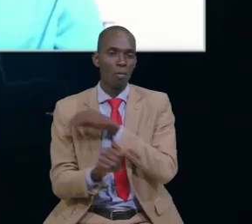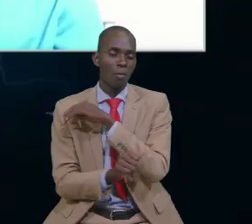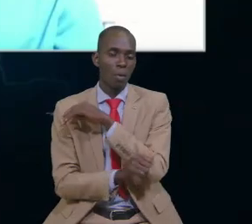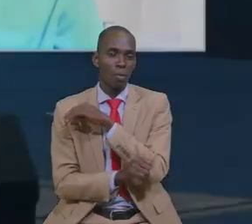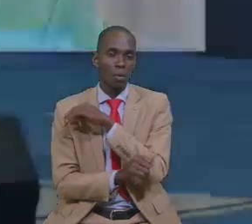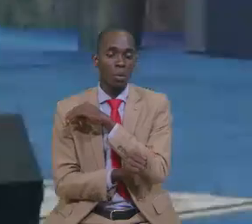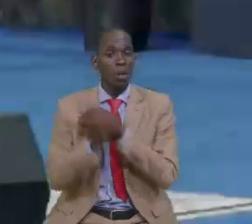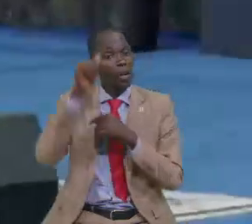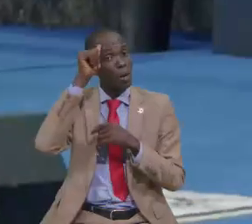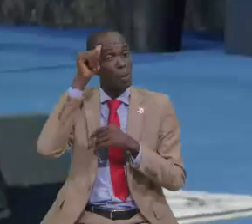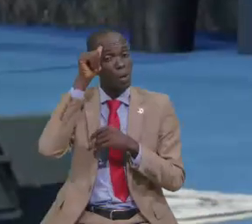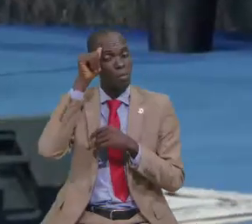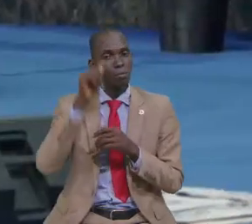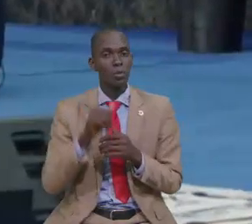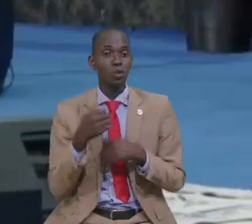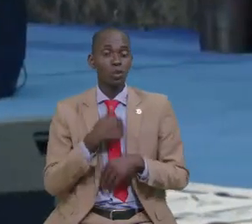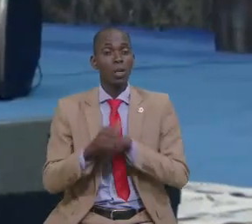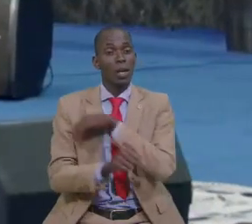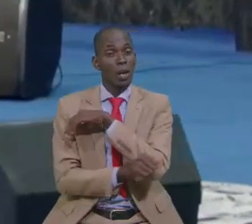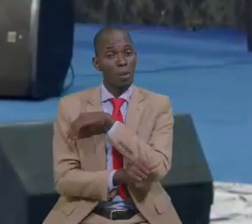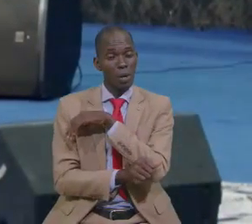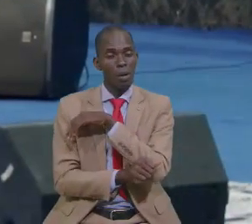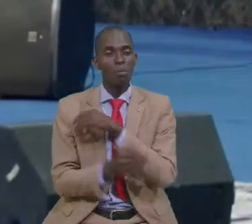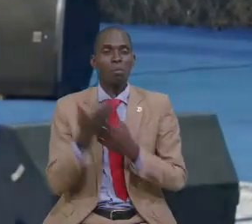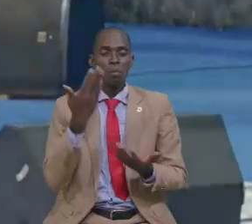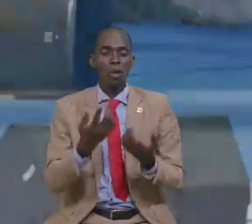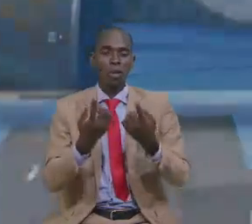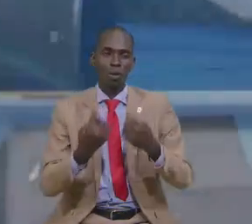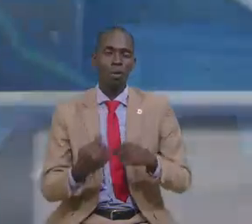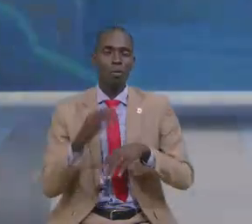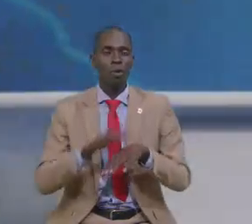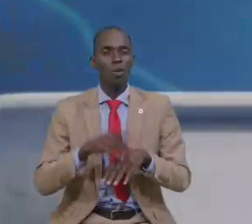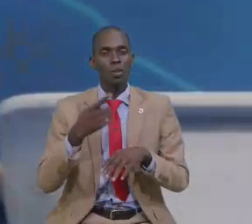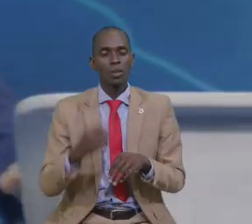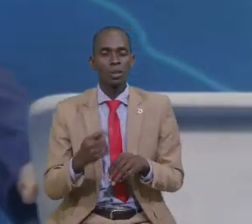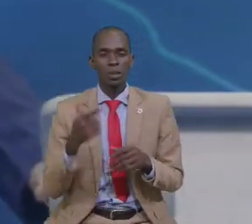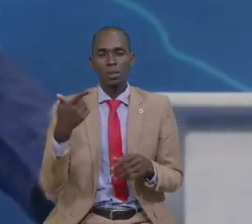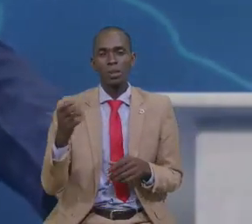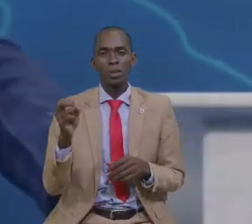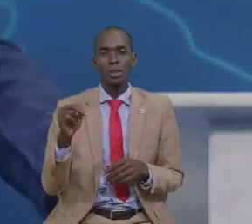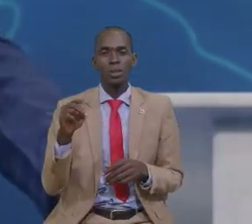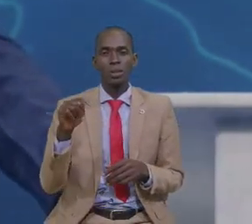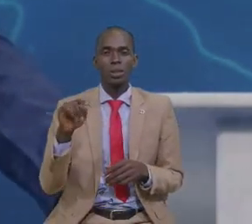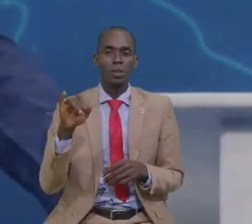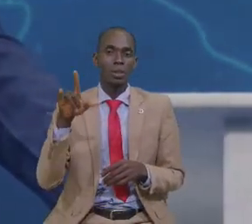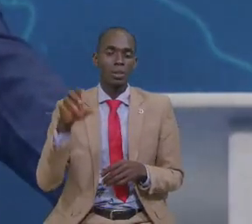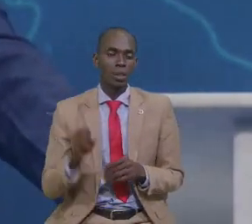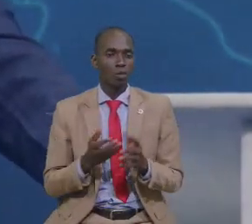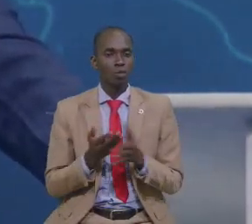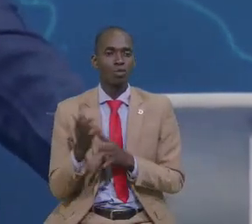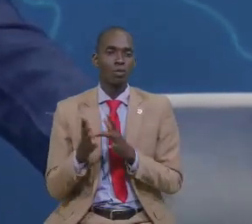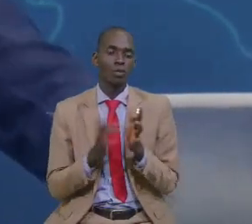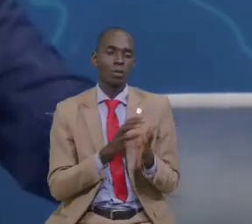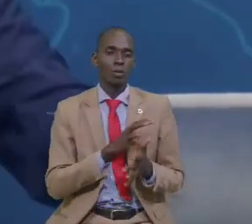might come on the Gentiles through Jesus Christ I'm sure you'll remember